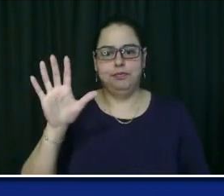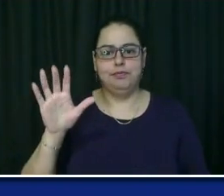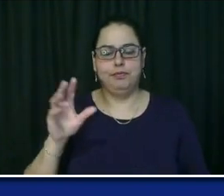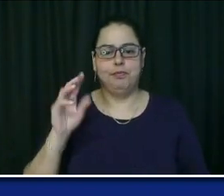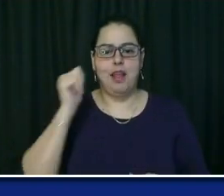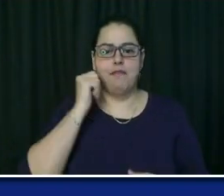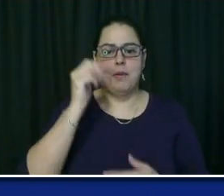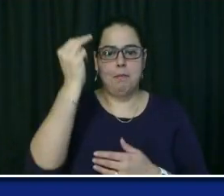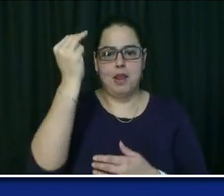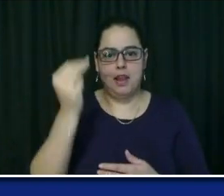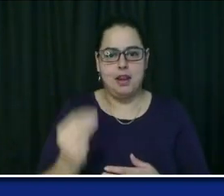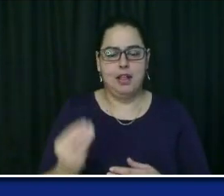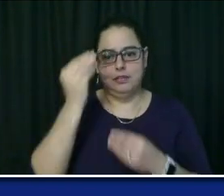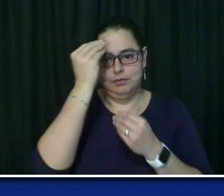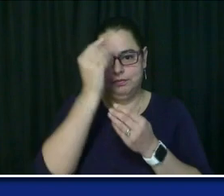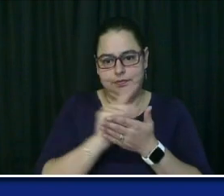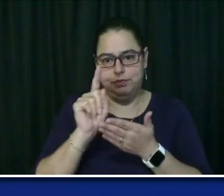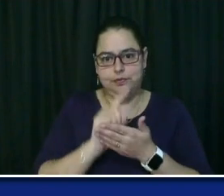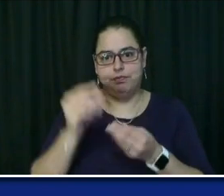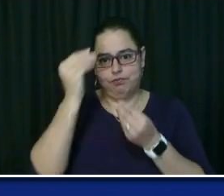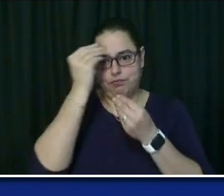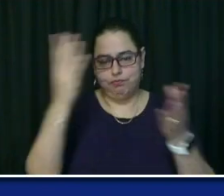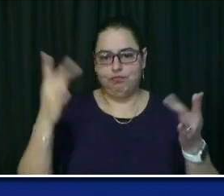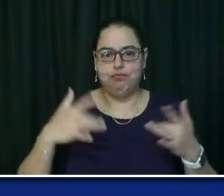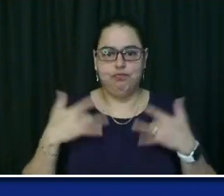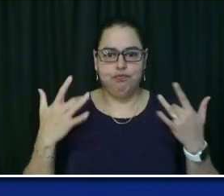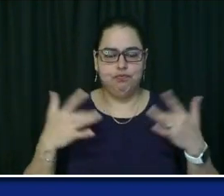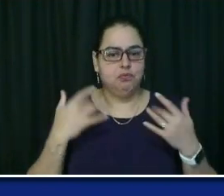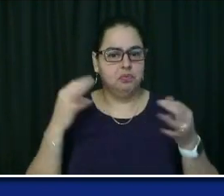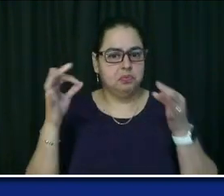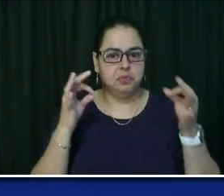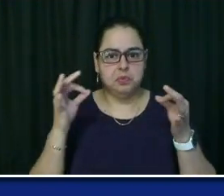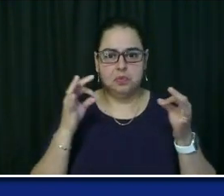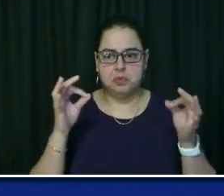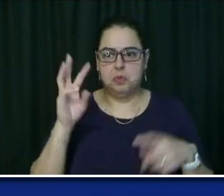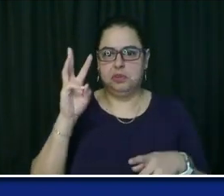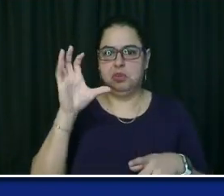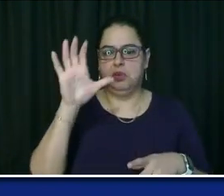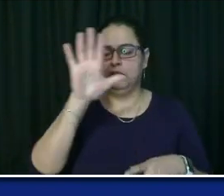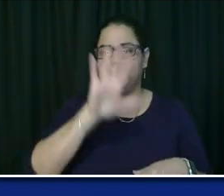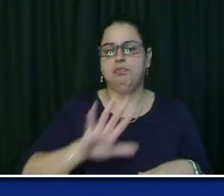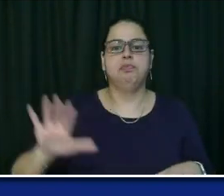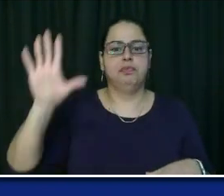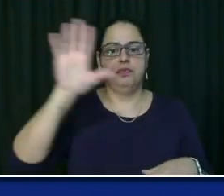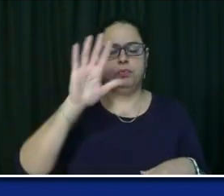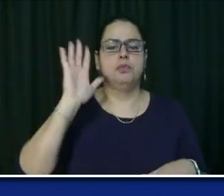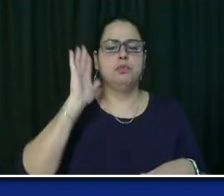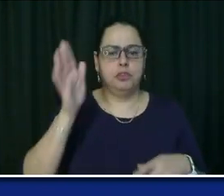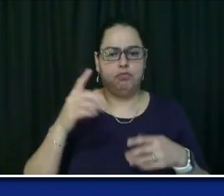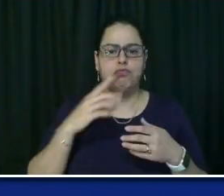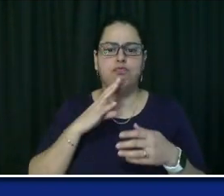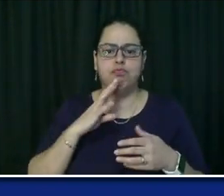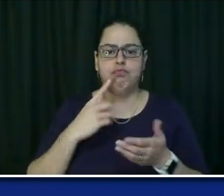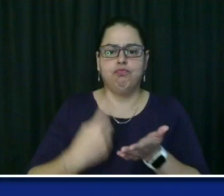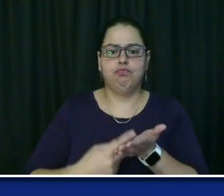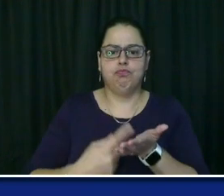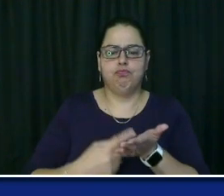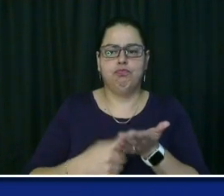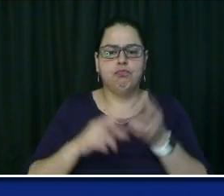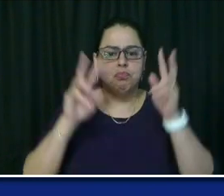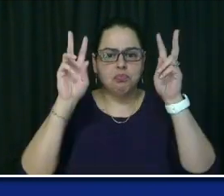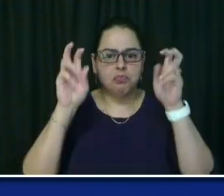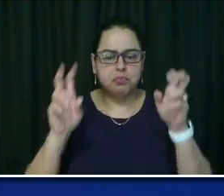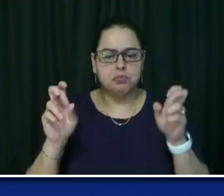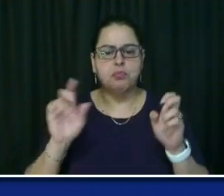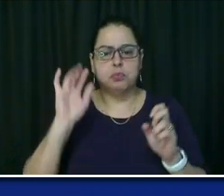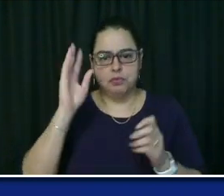on some other issues as well on Monday, September 21st. I'm joined today, and I'm going to introduce him more formally in a second, by the